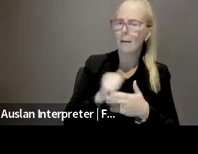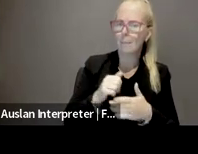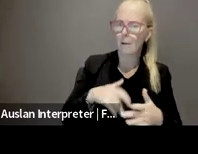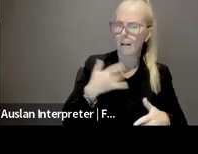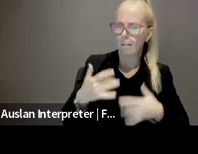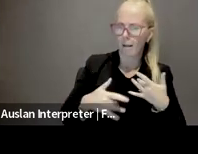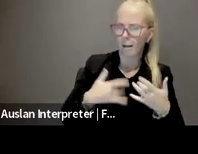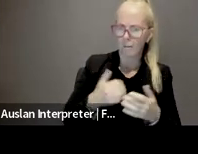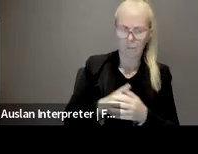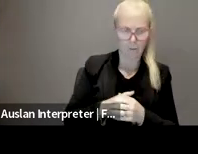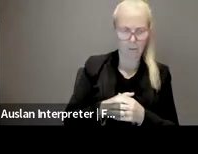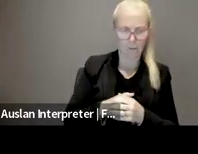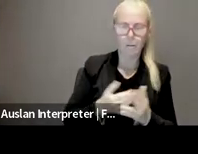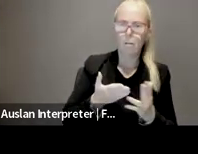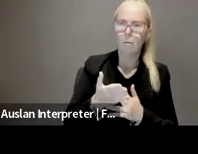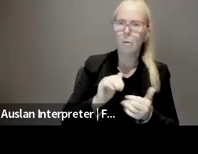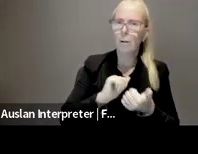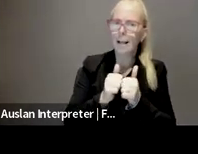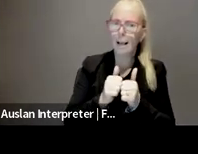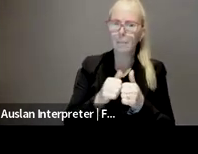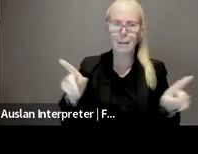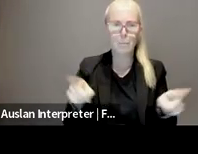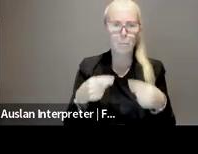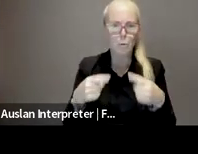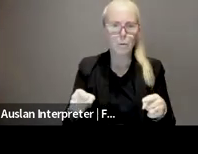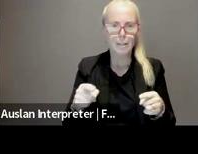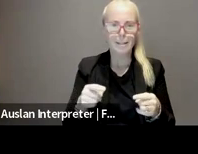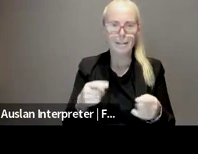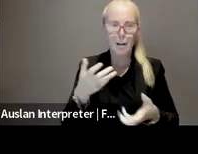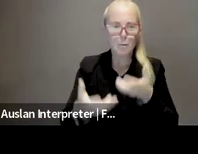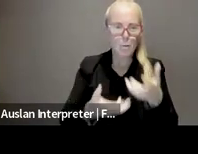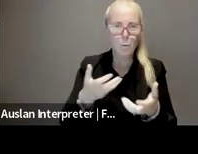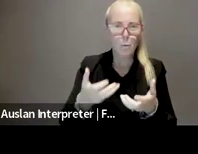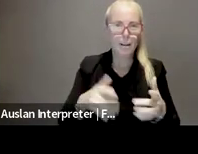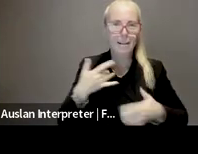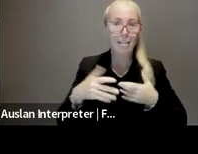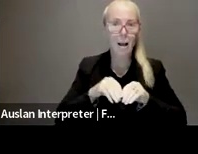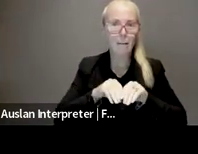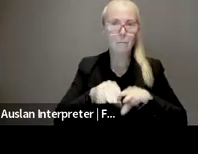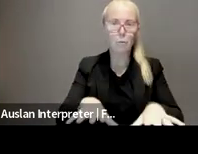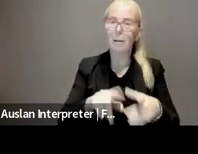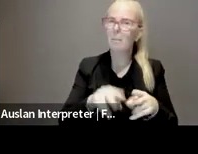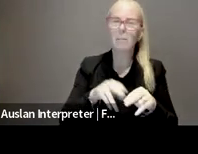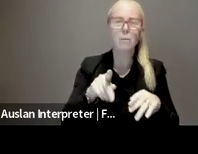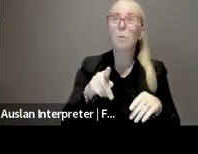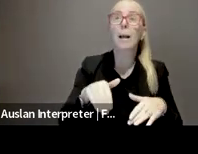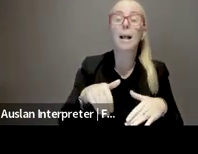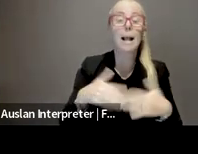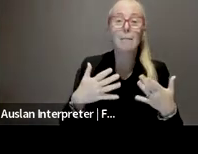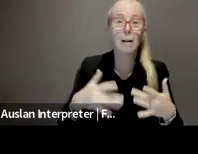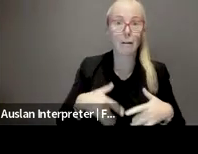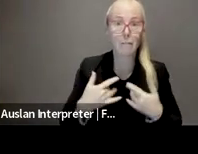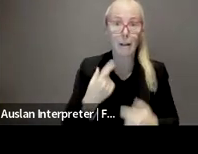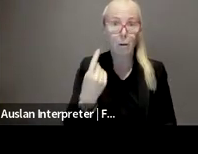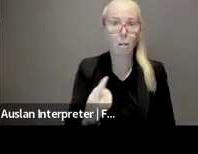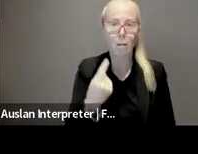gaming, music, and cooking live streams. If you have ever felt alone, I invite you to join our Odyssey community by